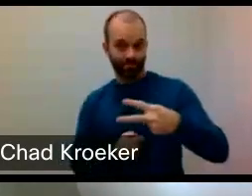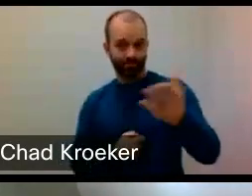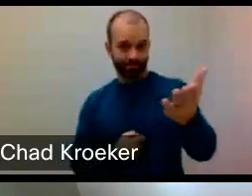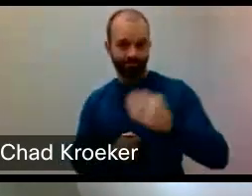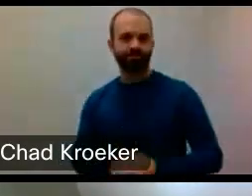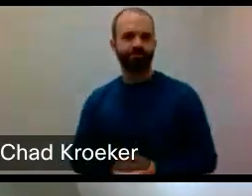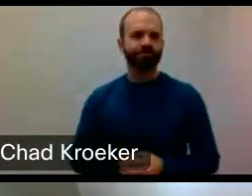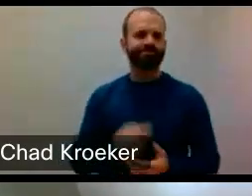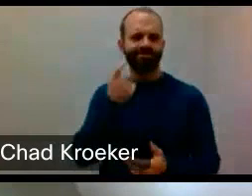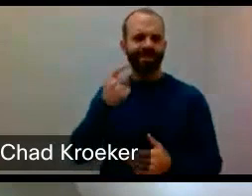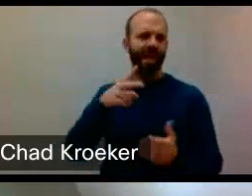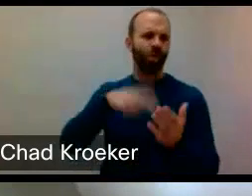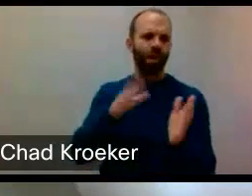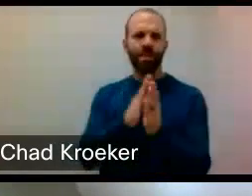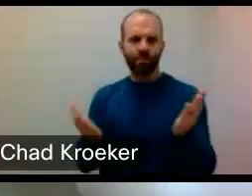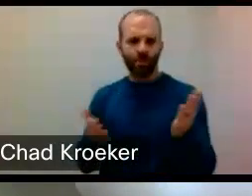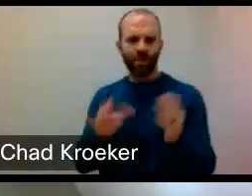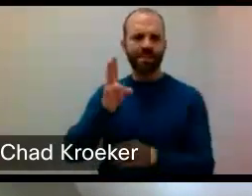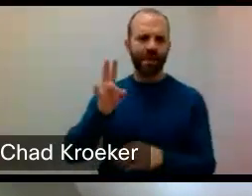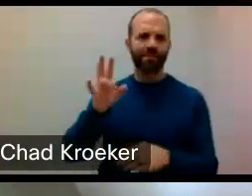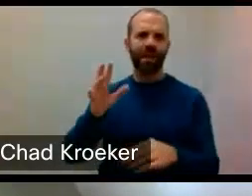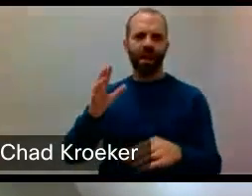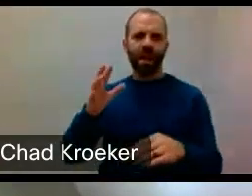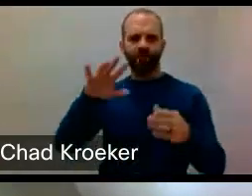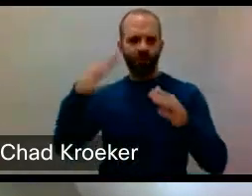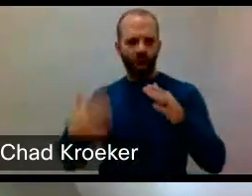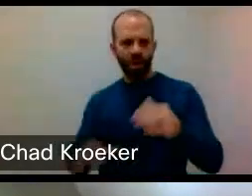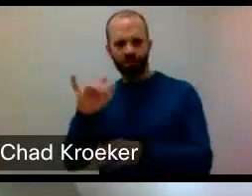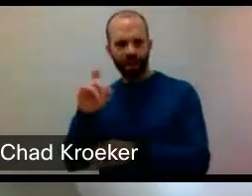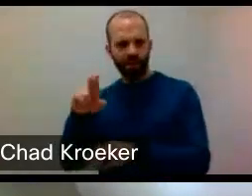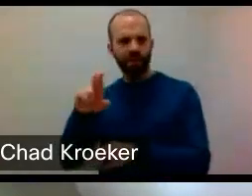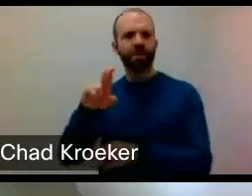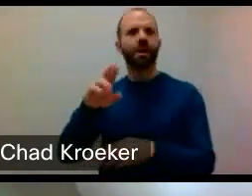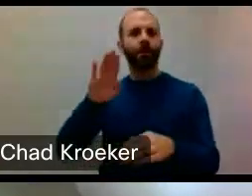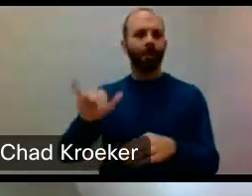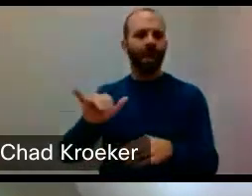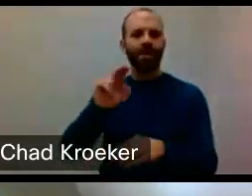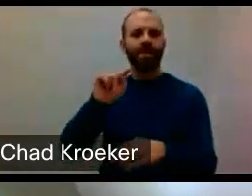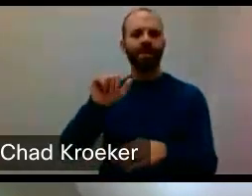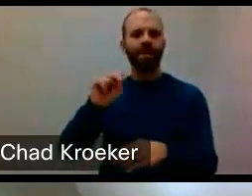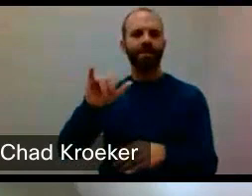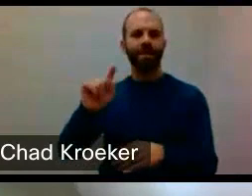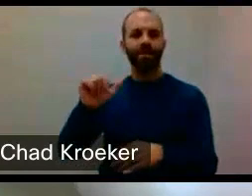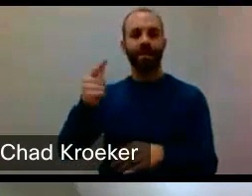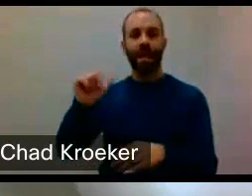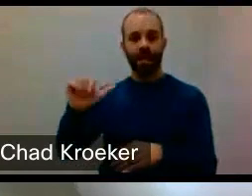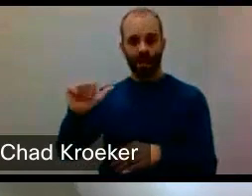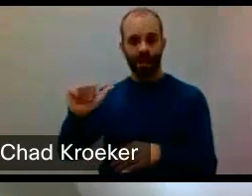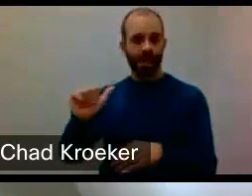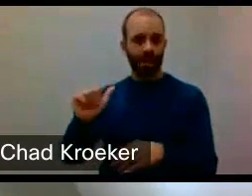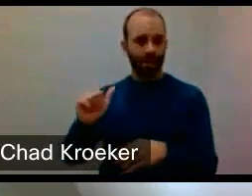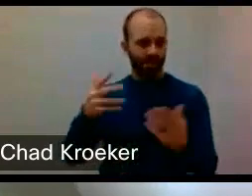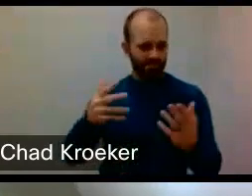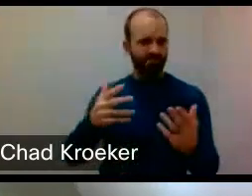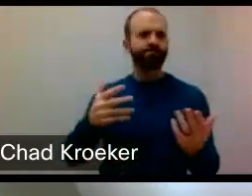So I recently read the book Seven Fallen Feathers by Tanya Talaga. This book covers the death